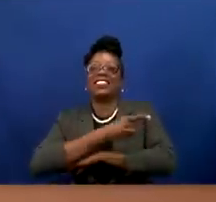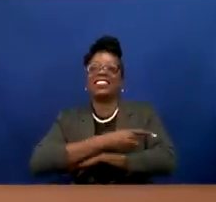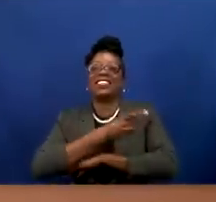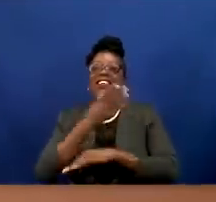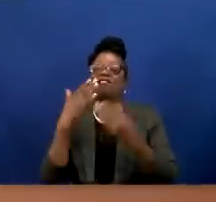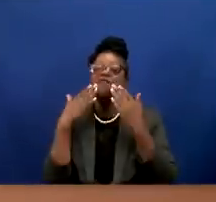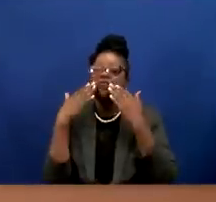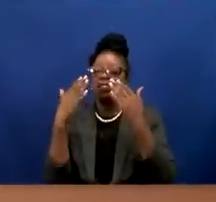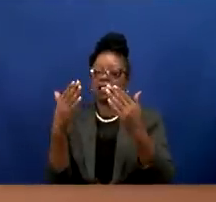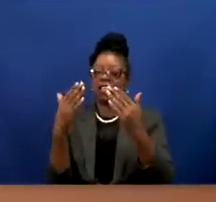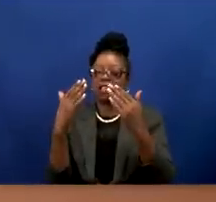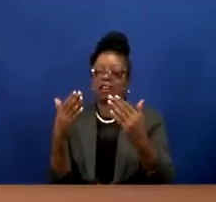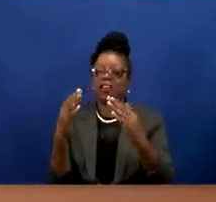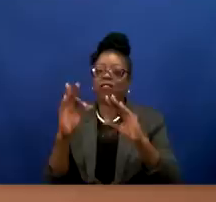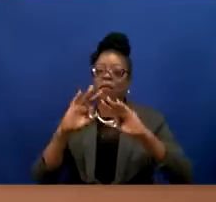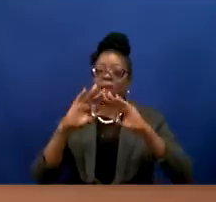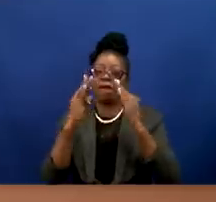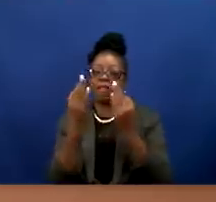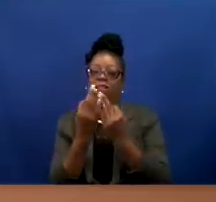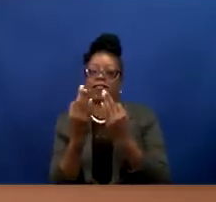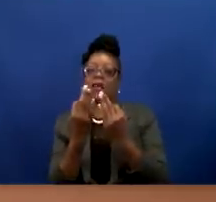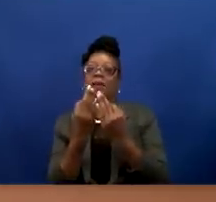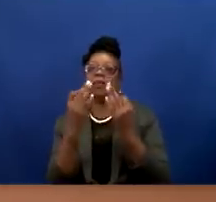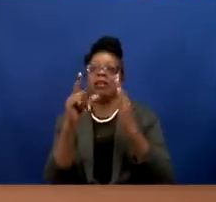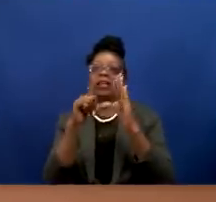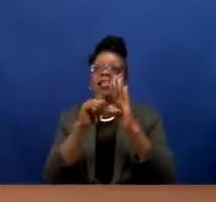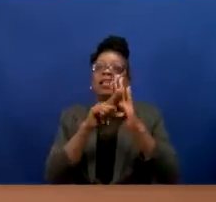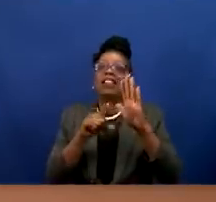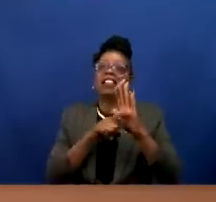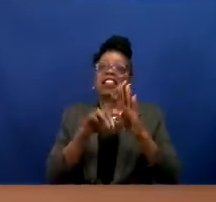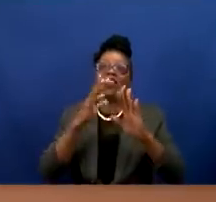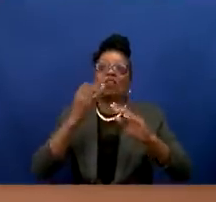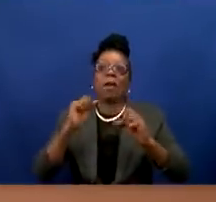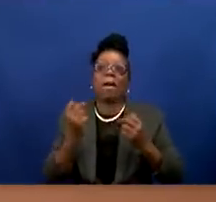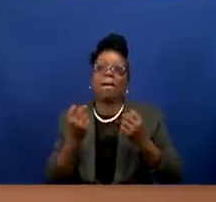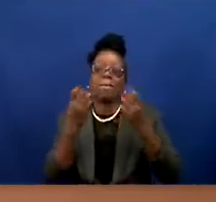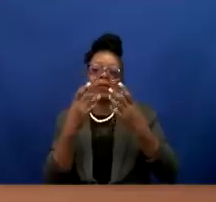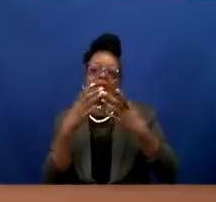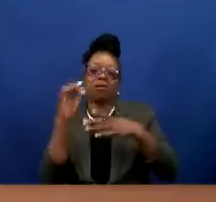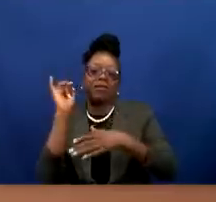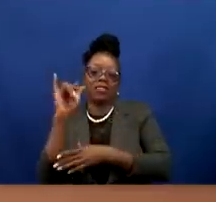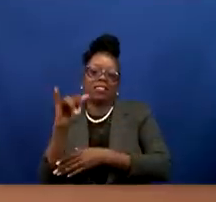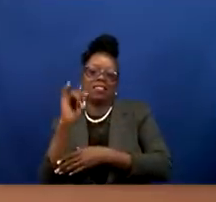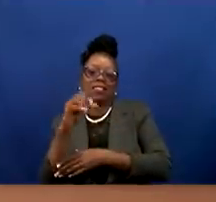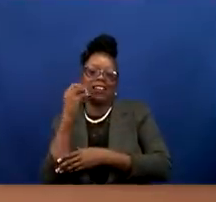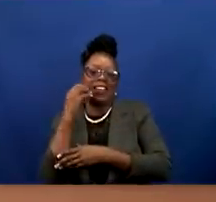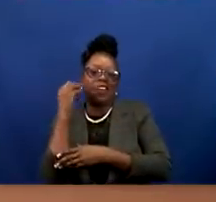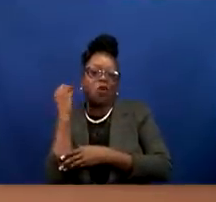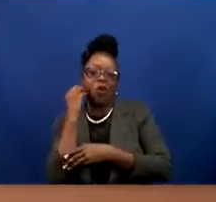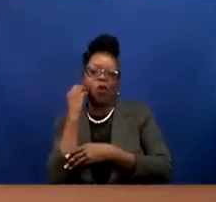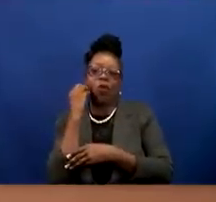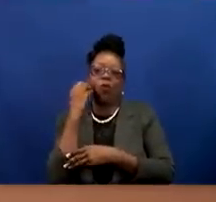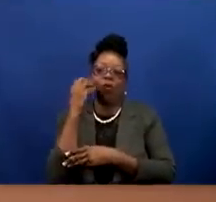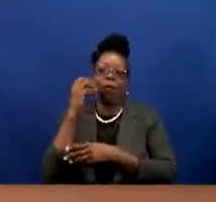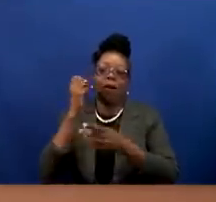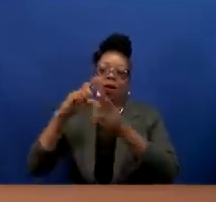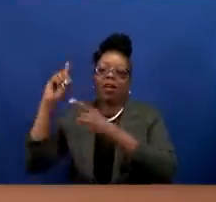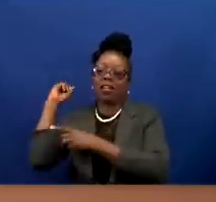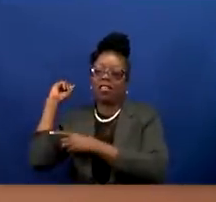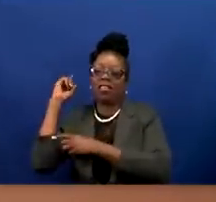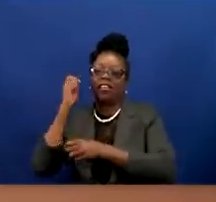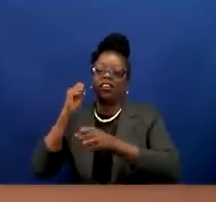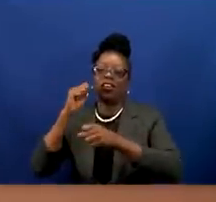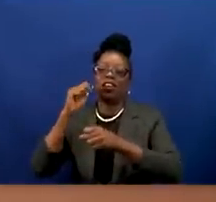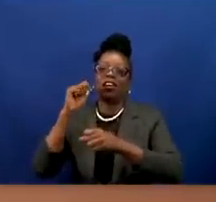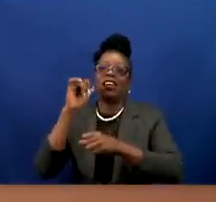and we thank God for them. They, like most of us, if not all of us, were quarantined a year ago as they celebrated their 50th, but